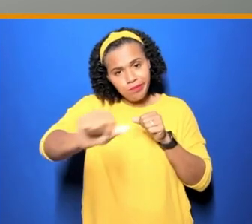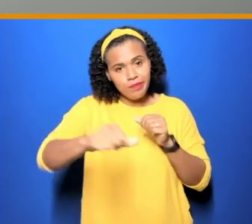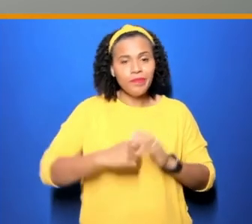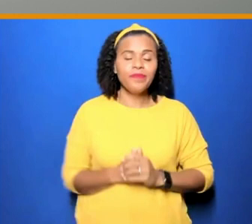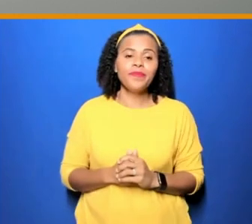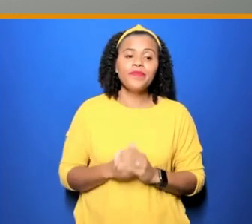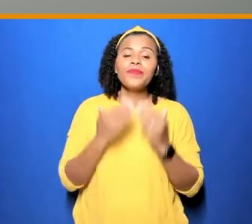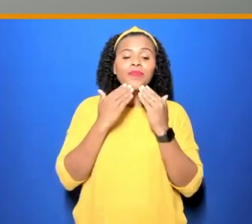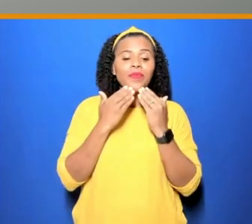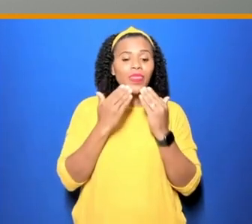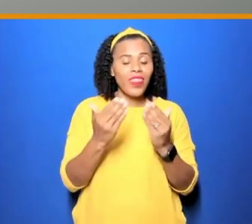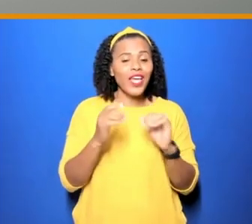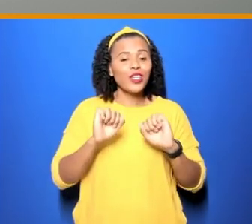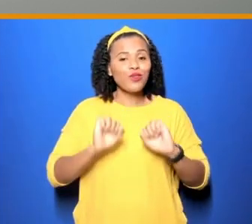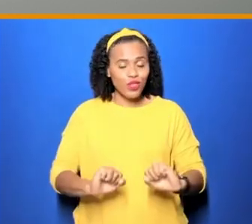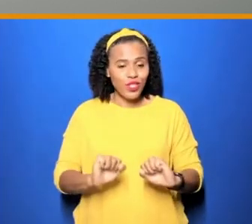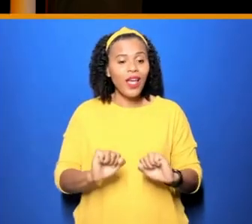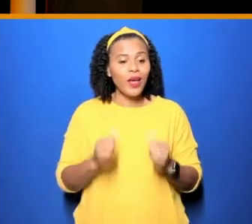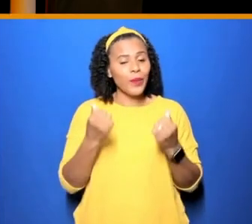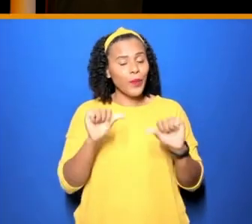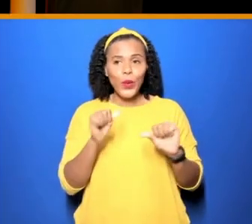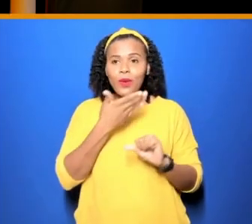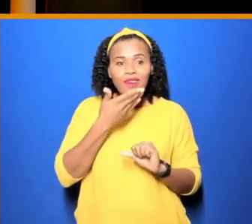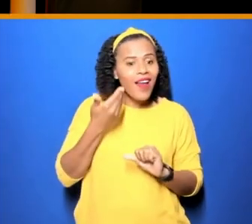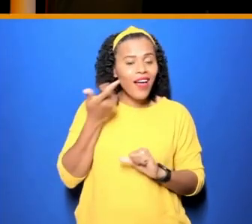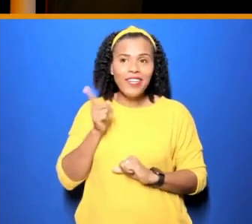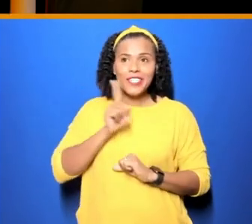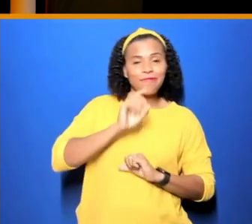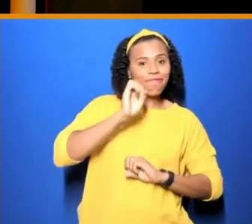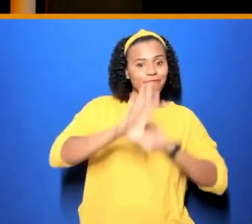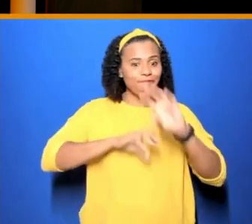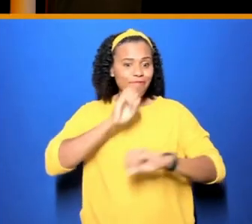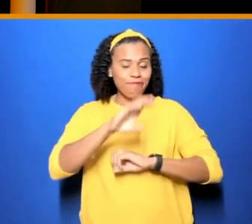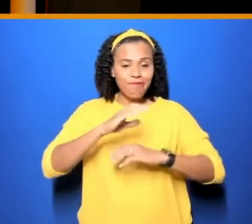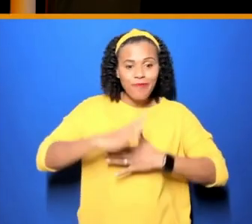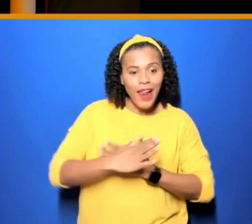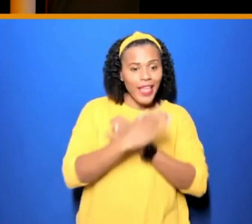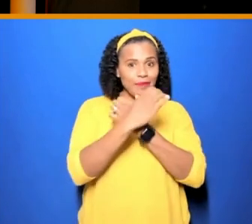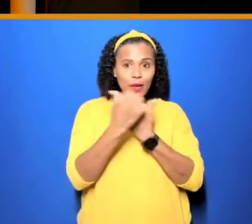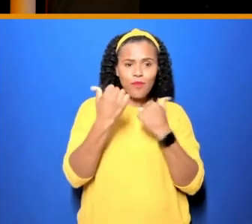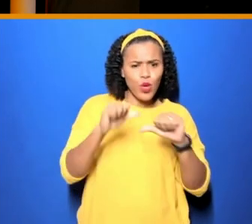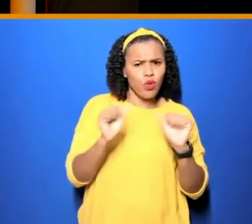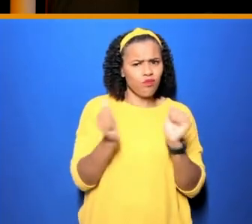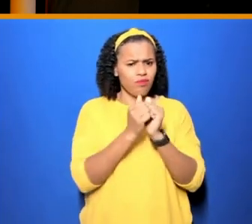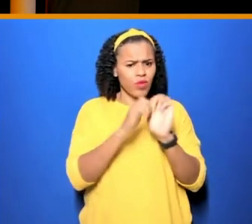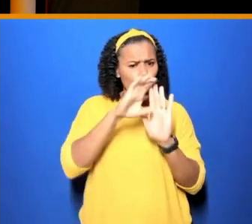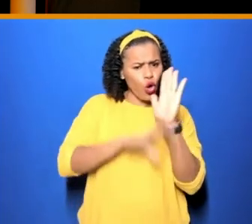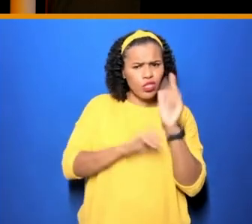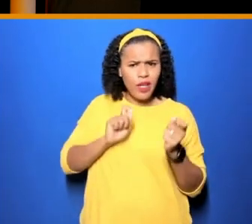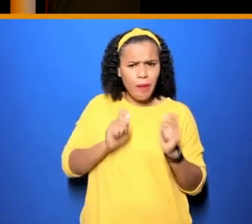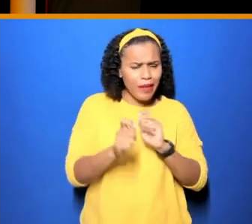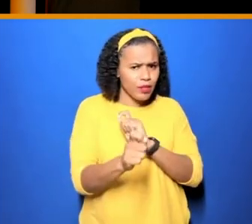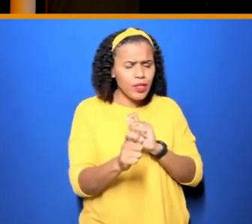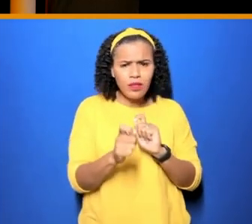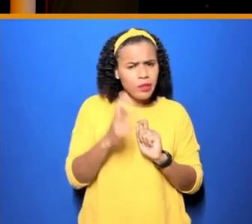Thank you, Chair. It's great to speak with you again, conference. And yeah, peak Lib Dem moving constitutional amendments. A huge amount